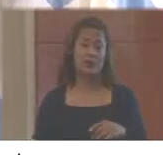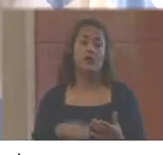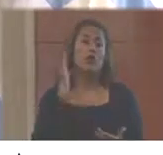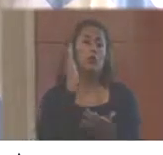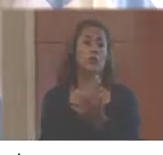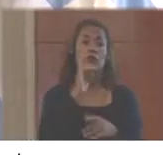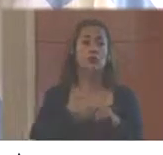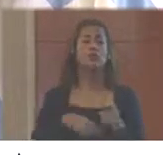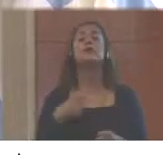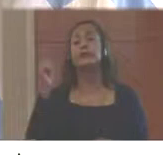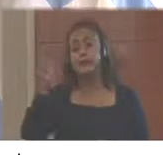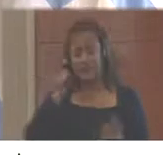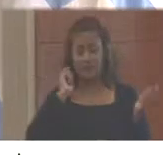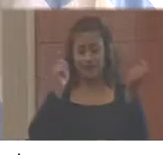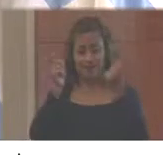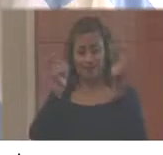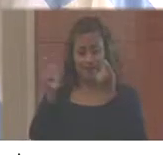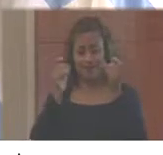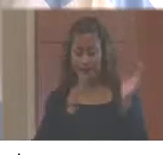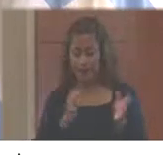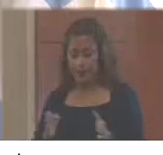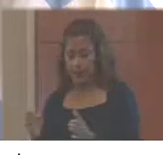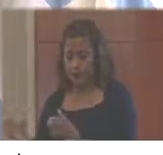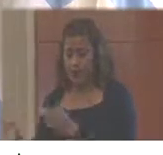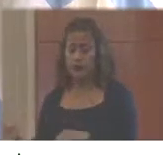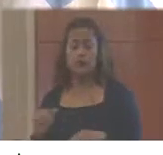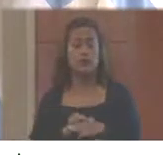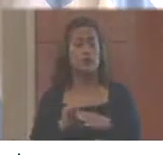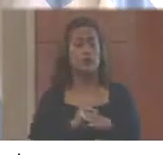the determined risk reduction measures.